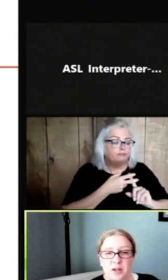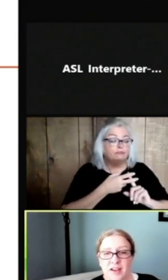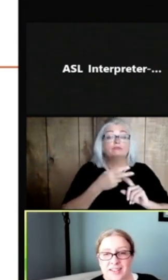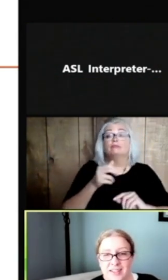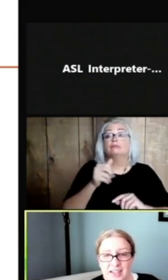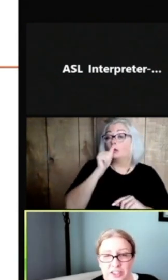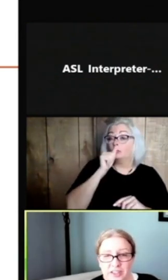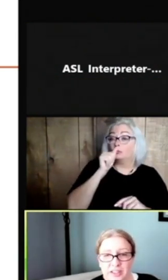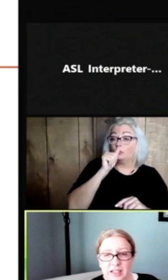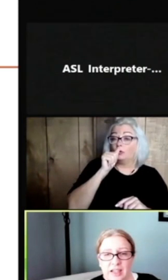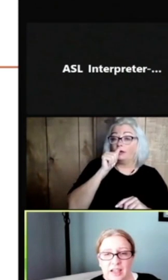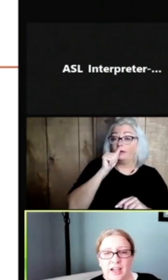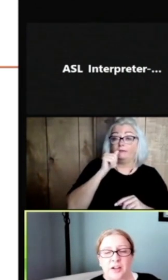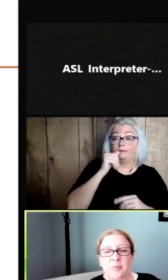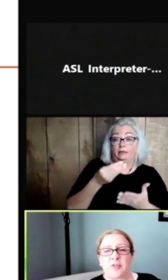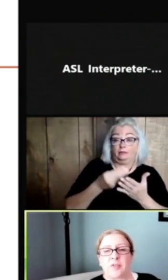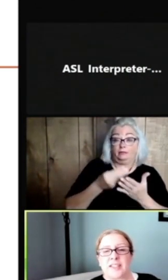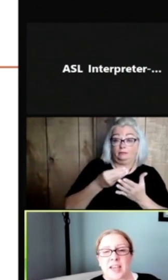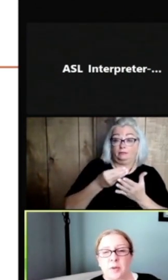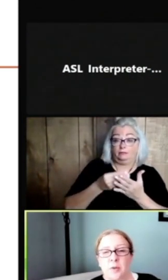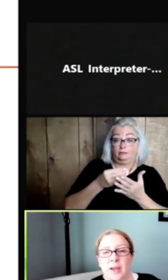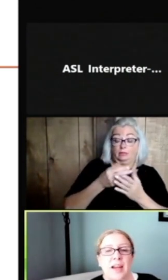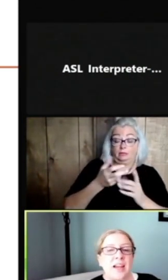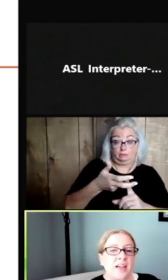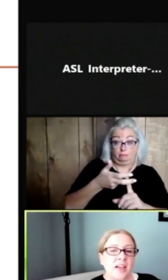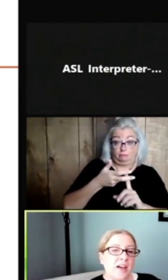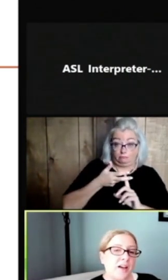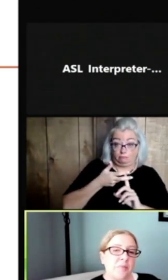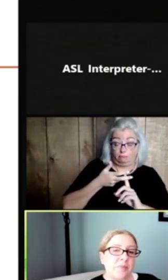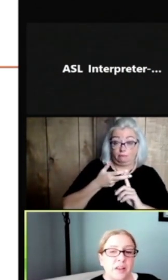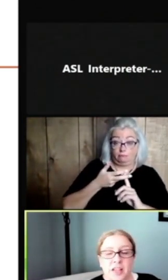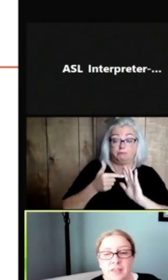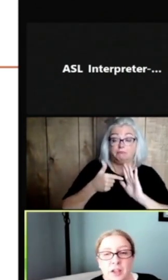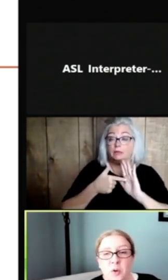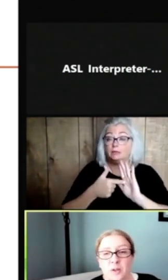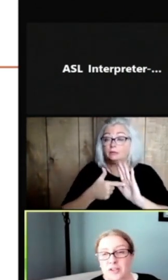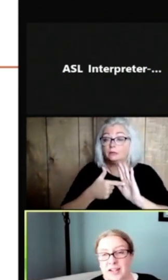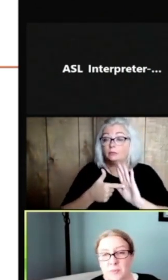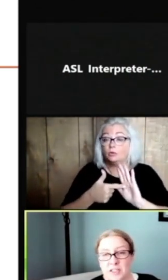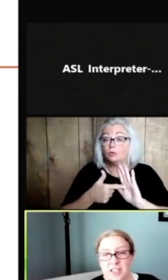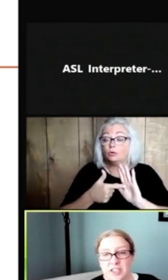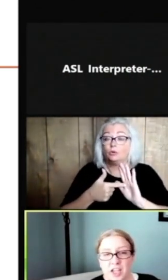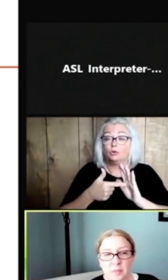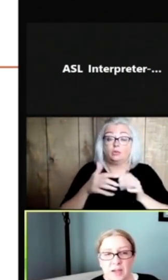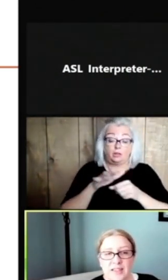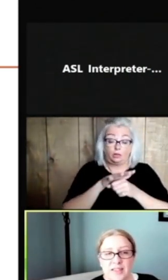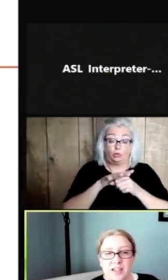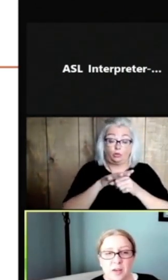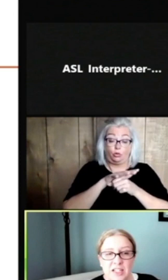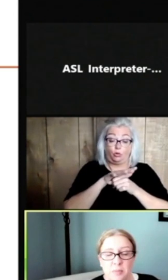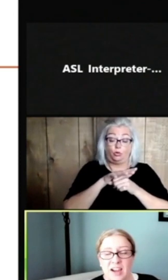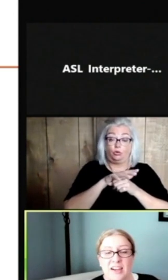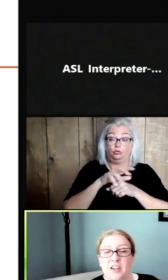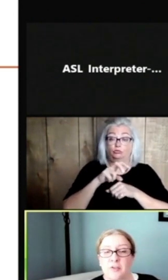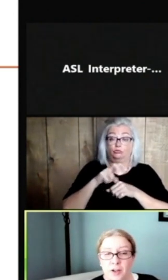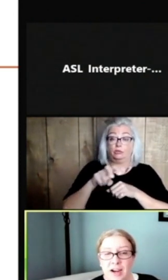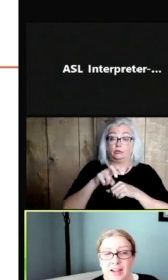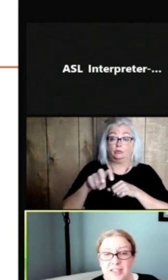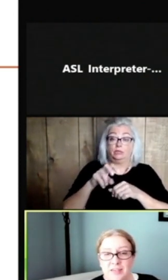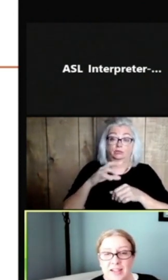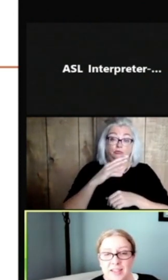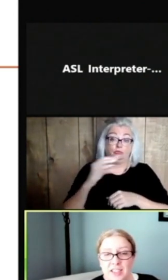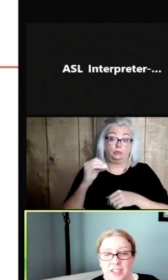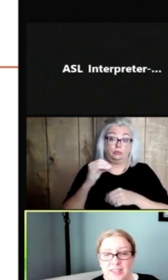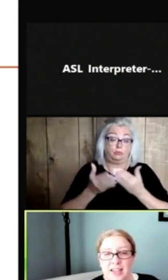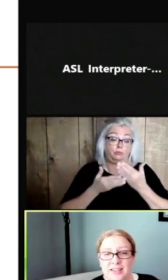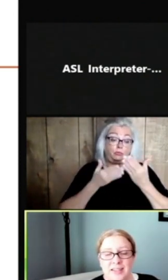to support vaccination. For example, by getting even local transportation companies to commit to providing free